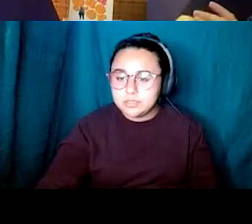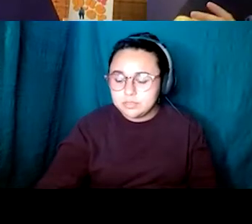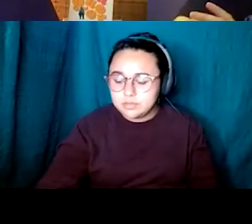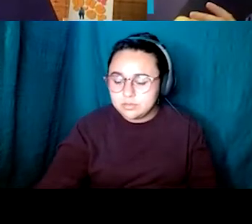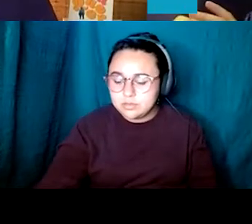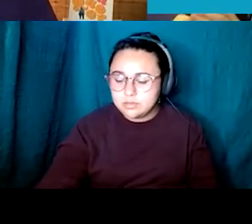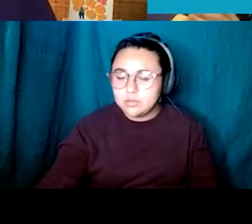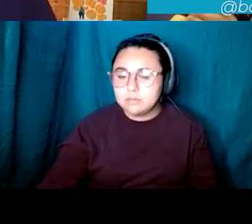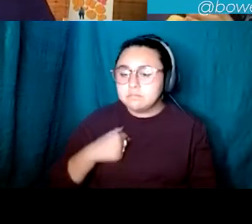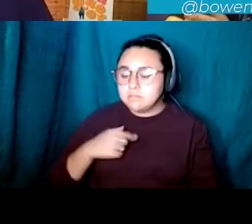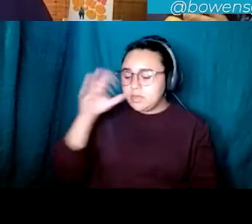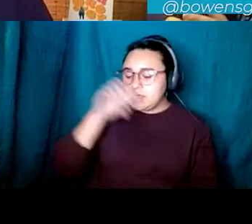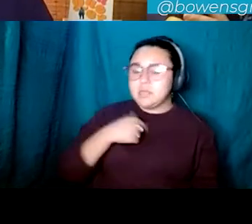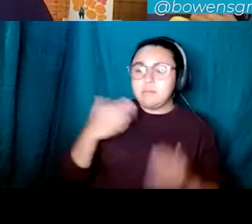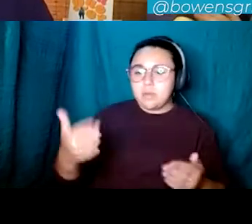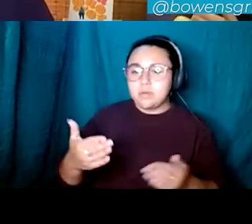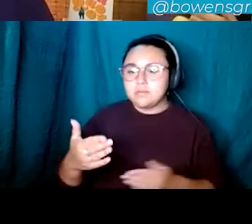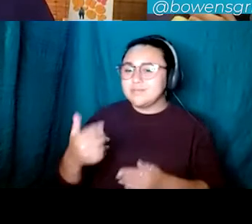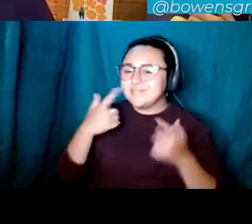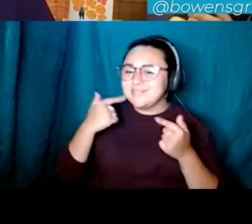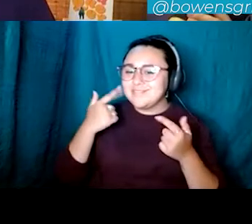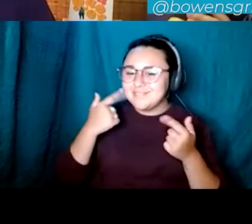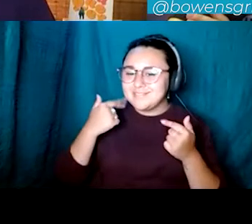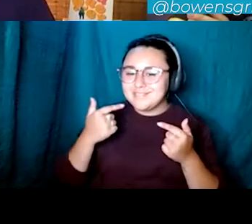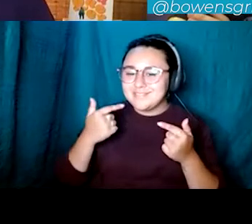I guess I'll go. That's okay with everyone else.